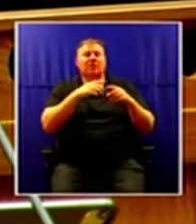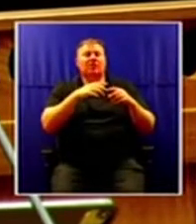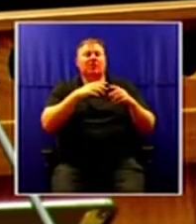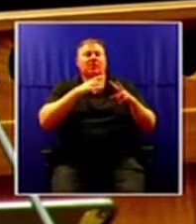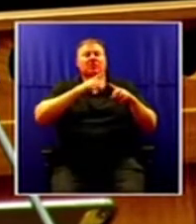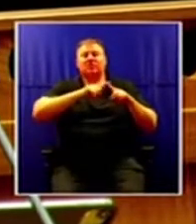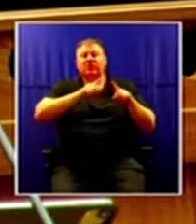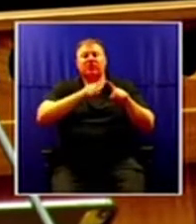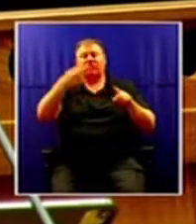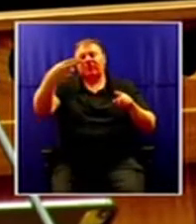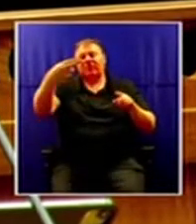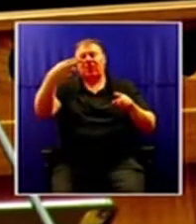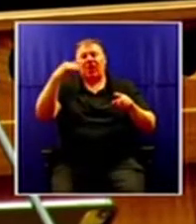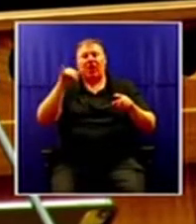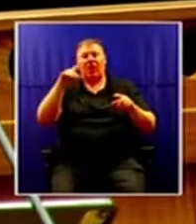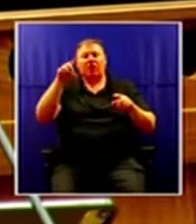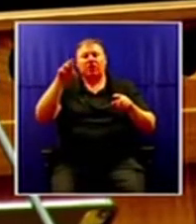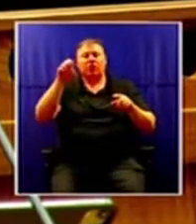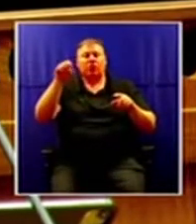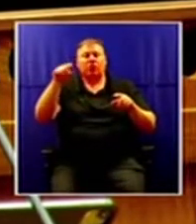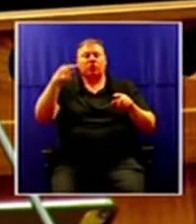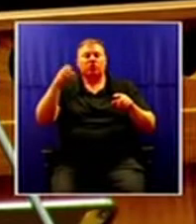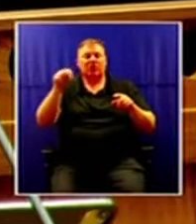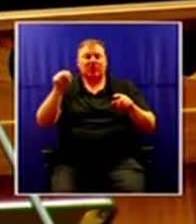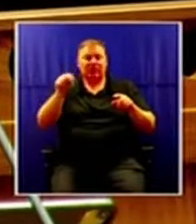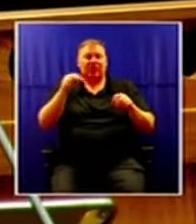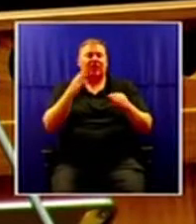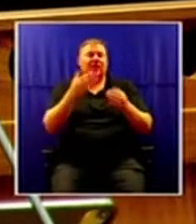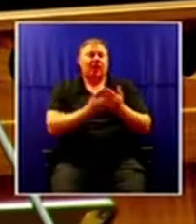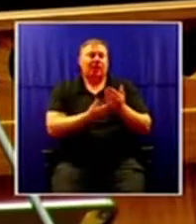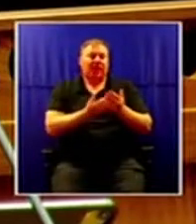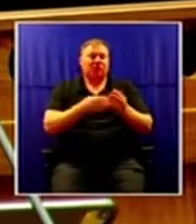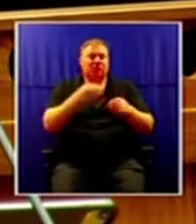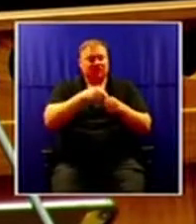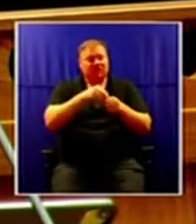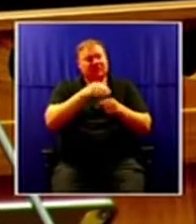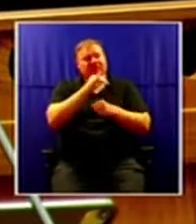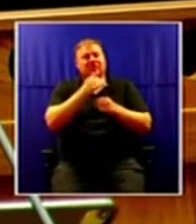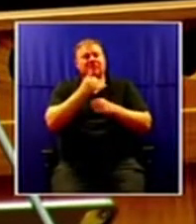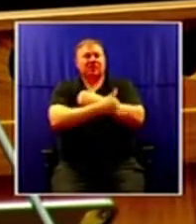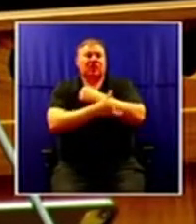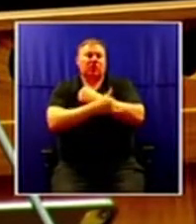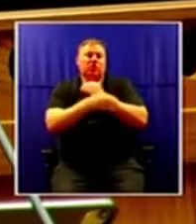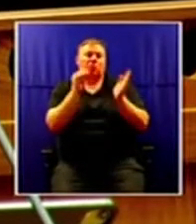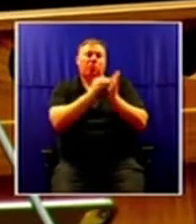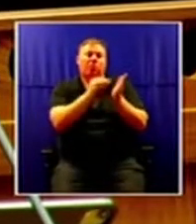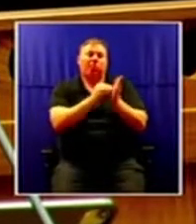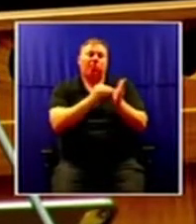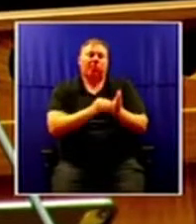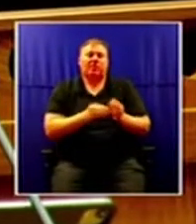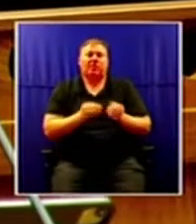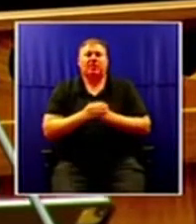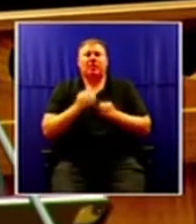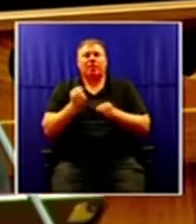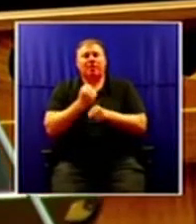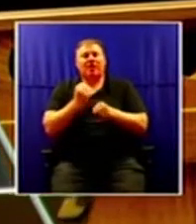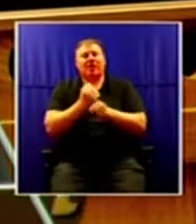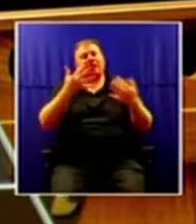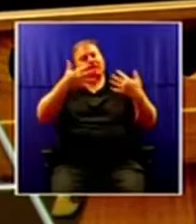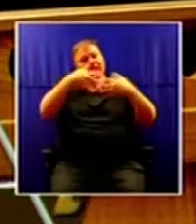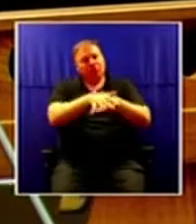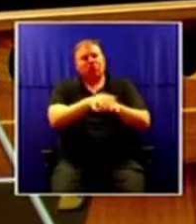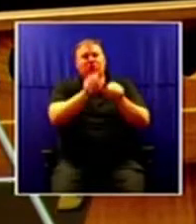in the country to form an integrated hydrogen ecosystem.